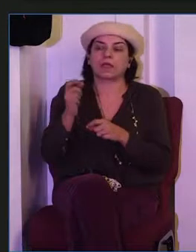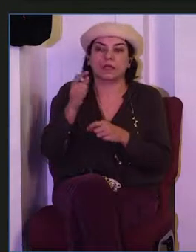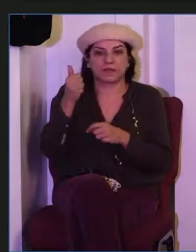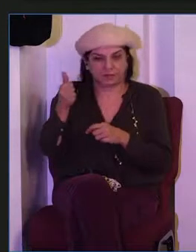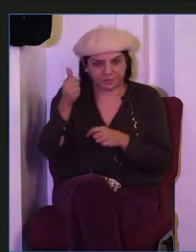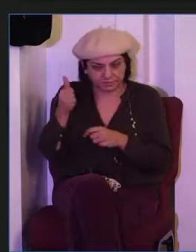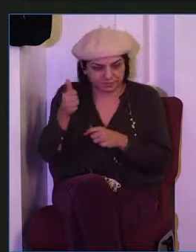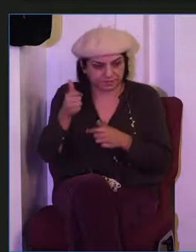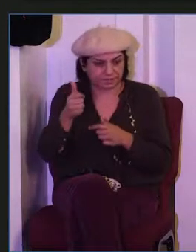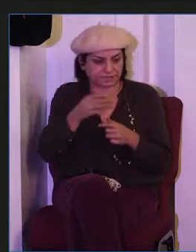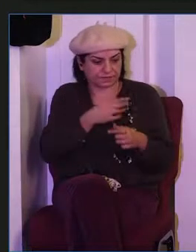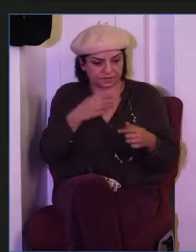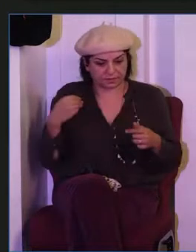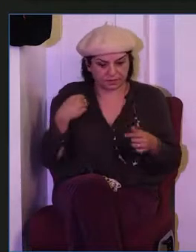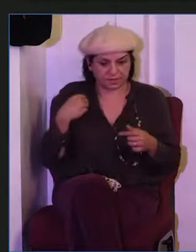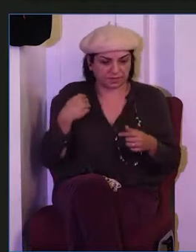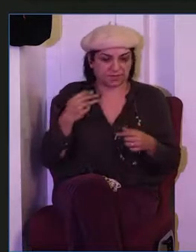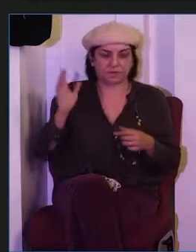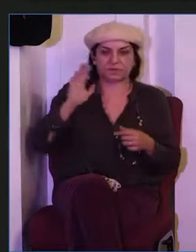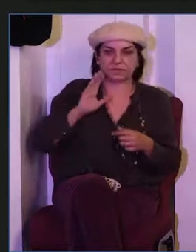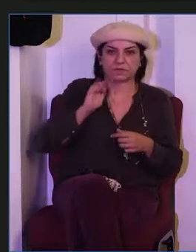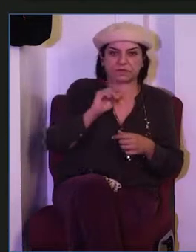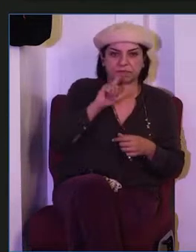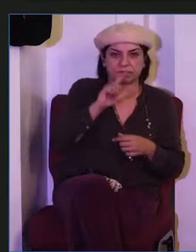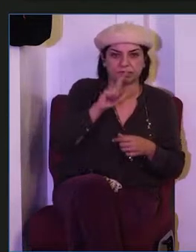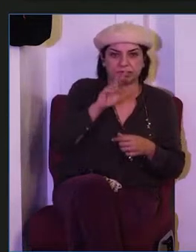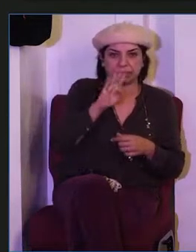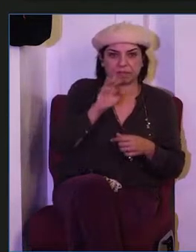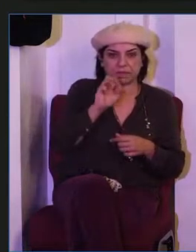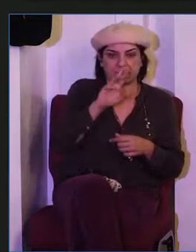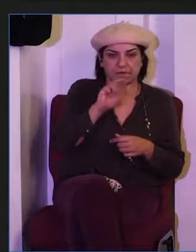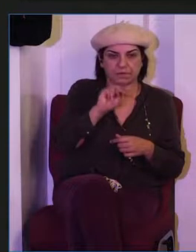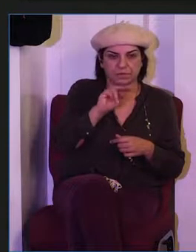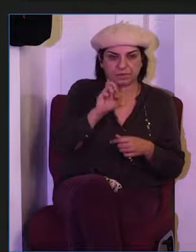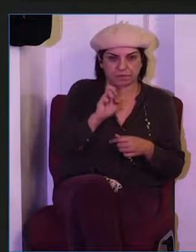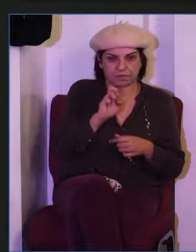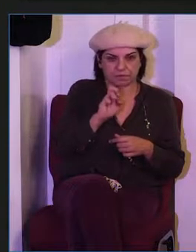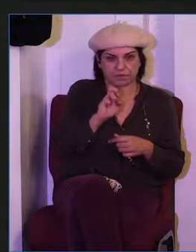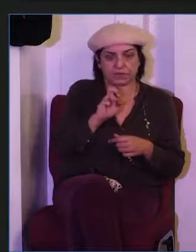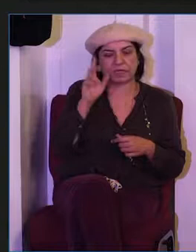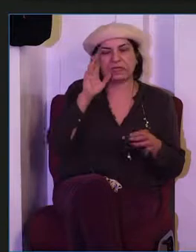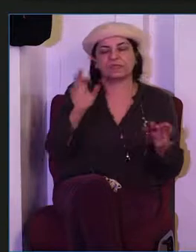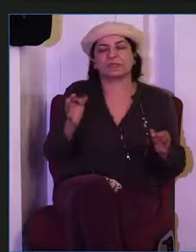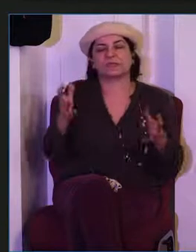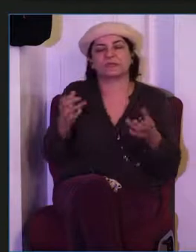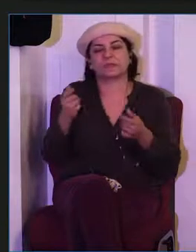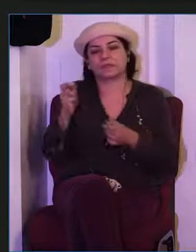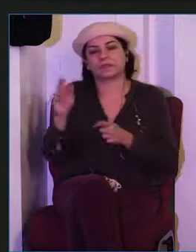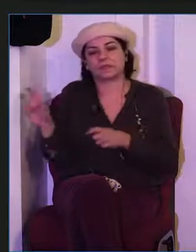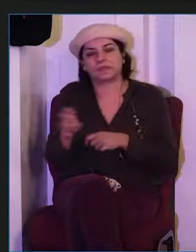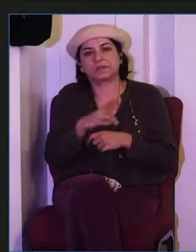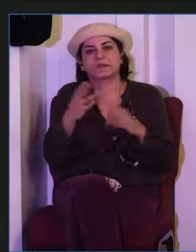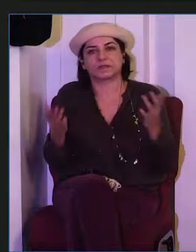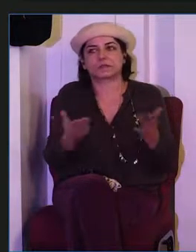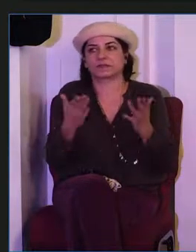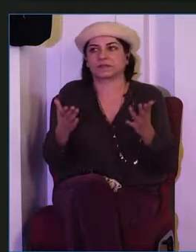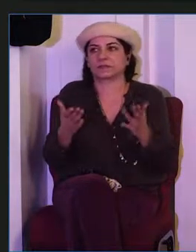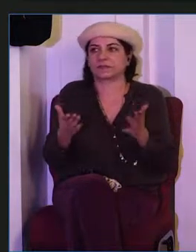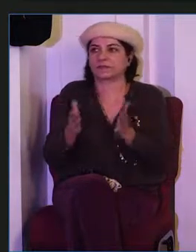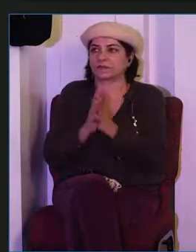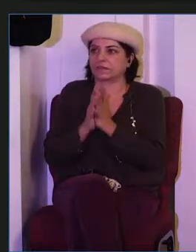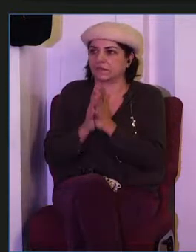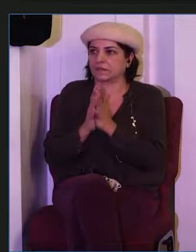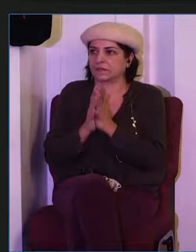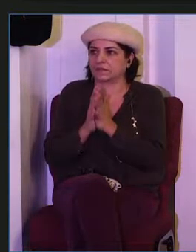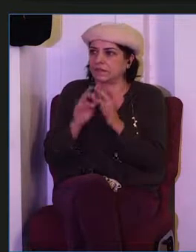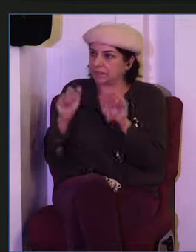wants his membership here. And so he attended a membership class yesterday, and we just want to ask you, Derek, while you're here, so